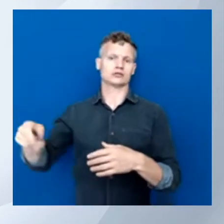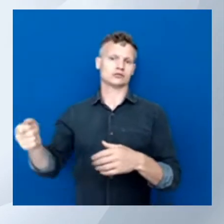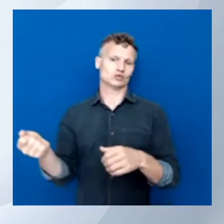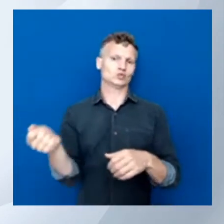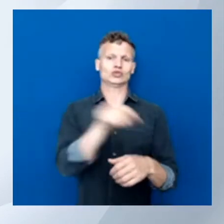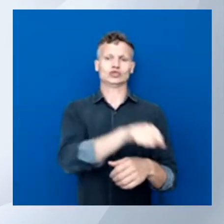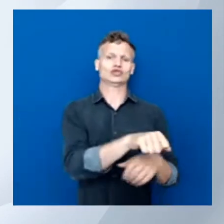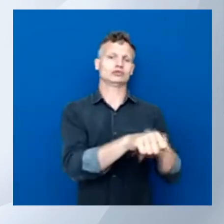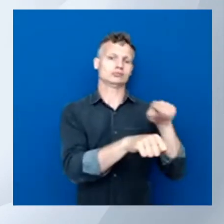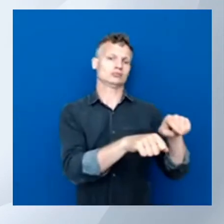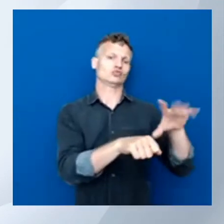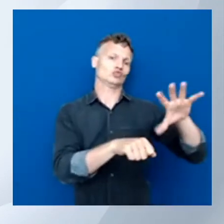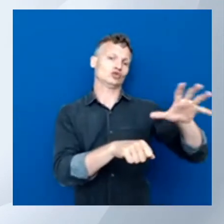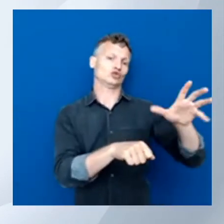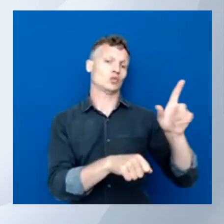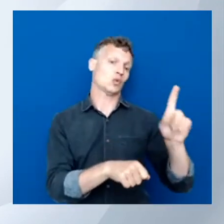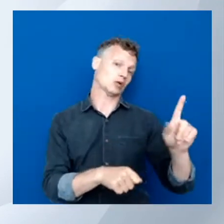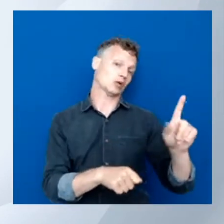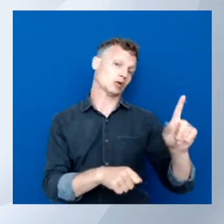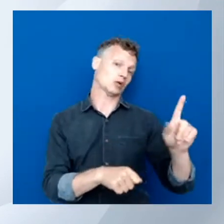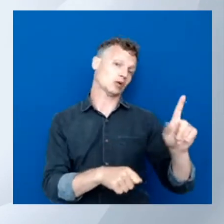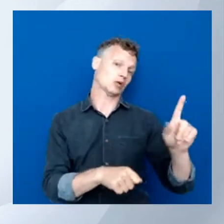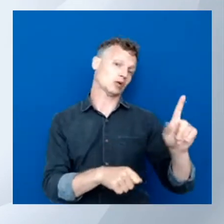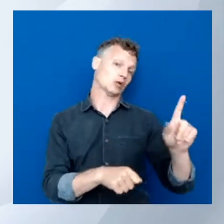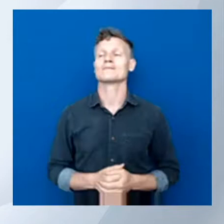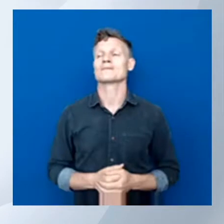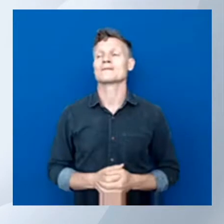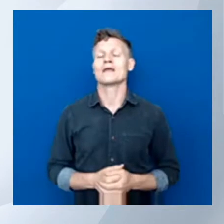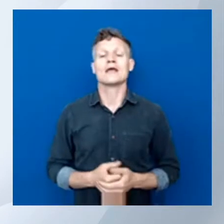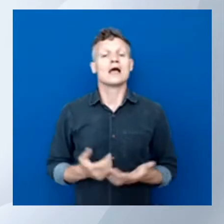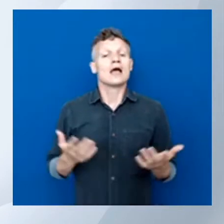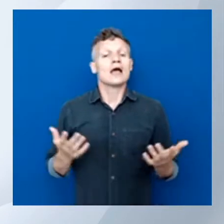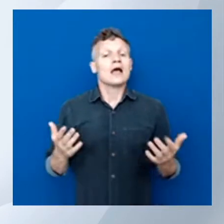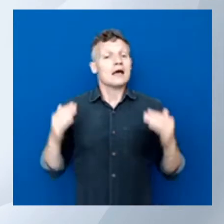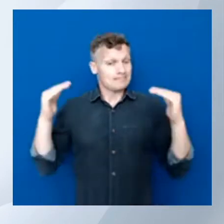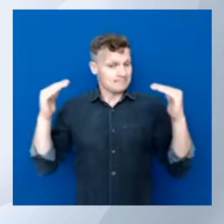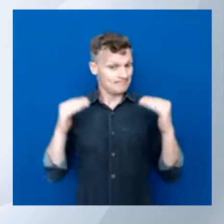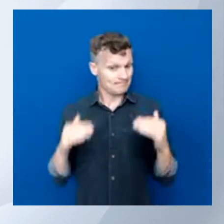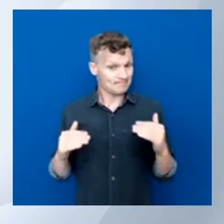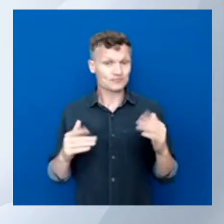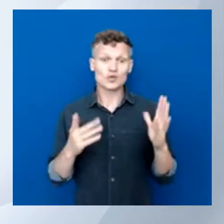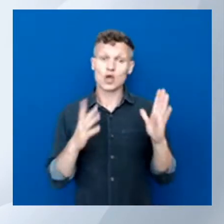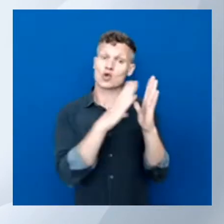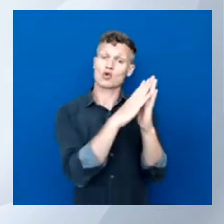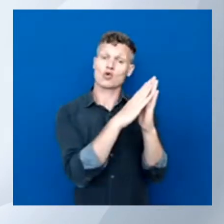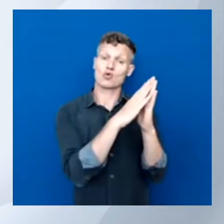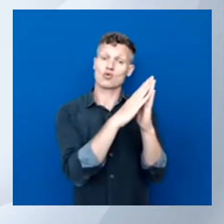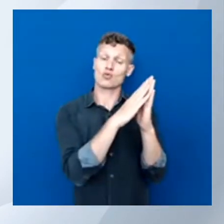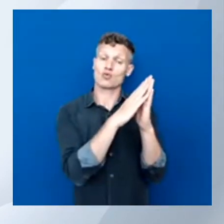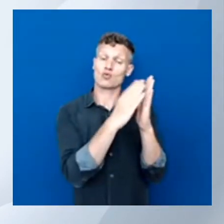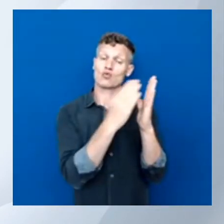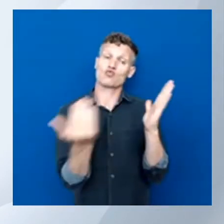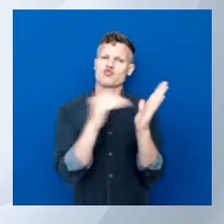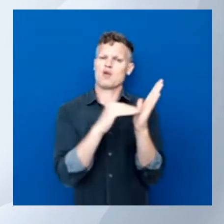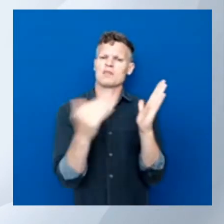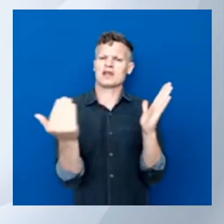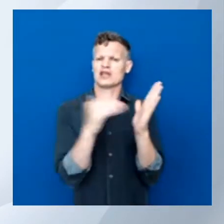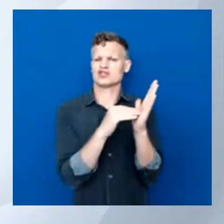Replication is an interesting one because this is all, failover is all well and good when you